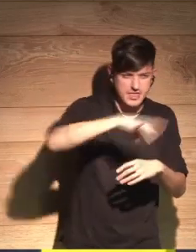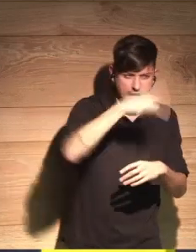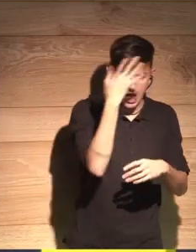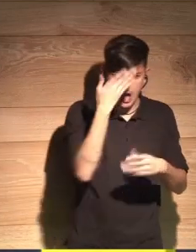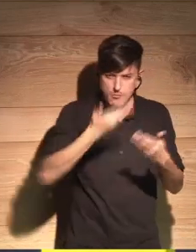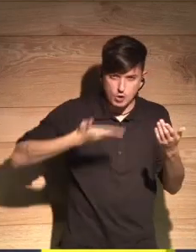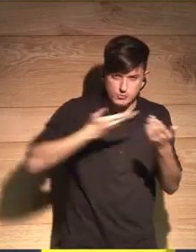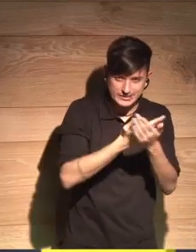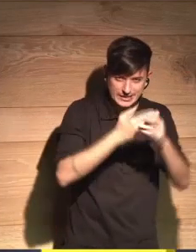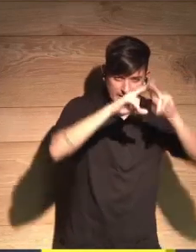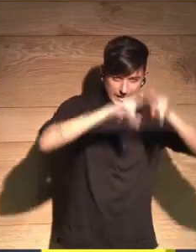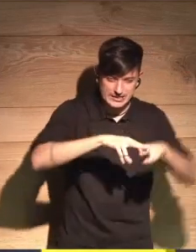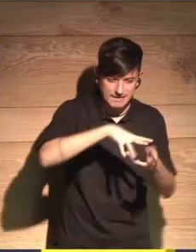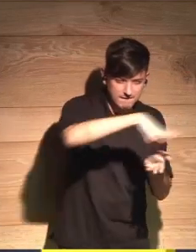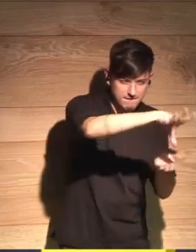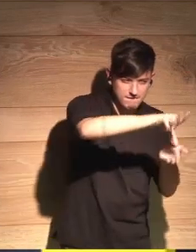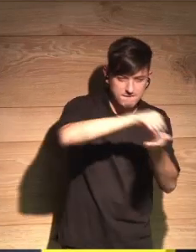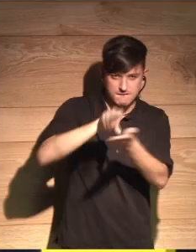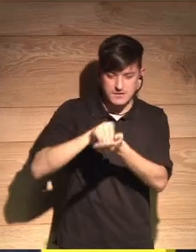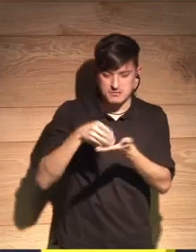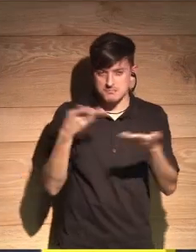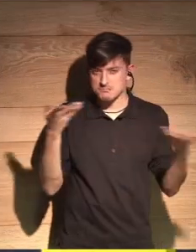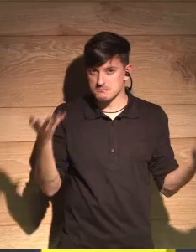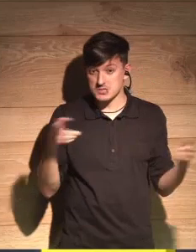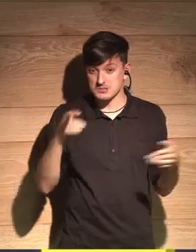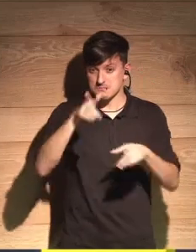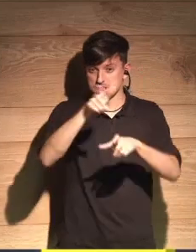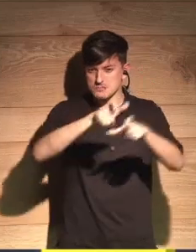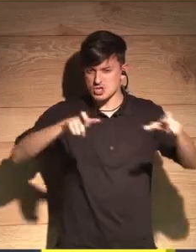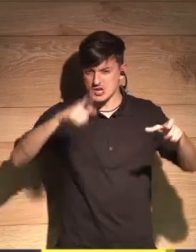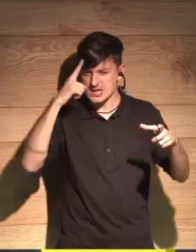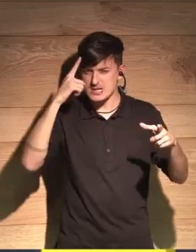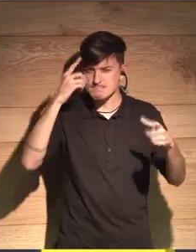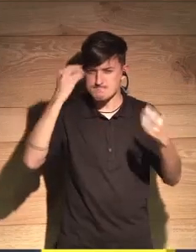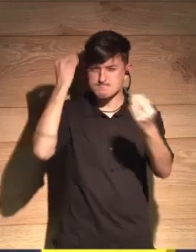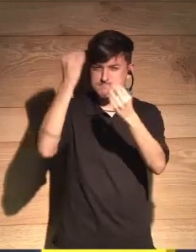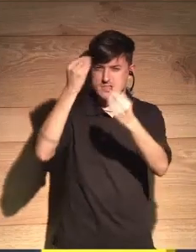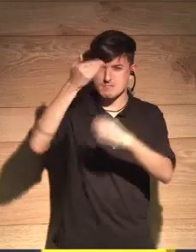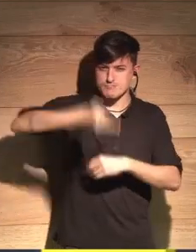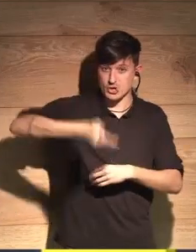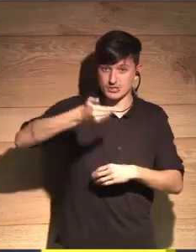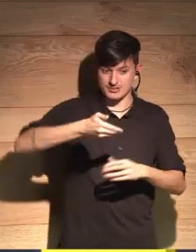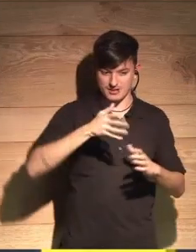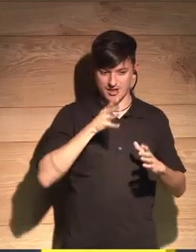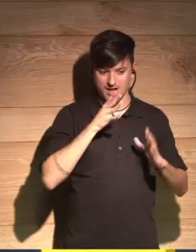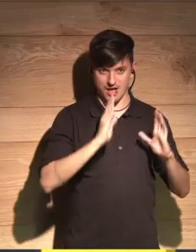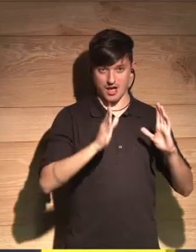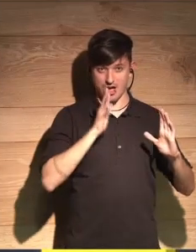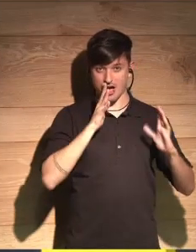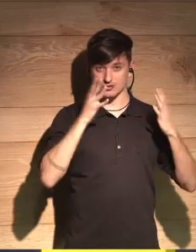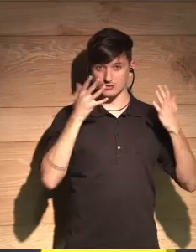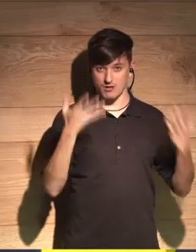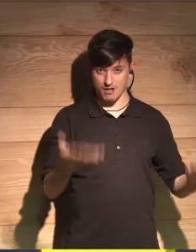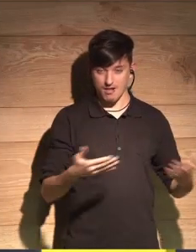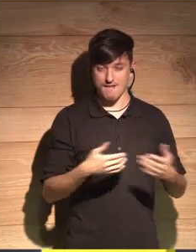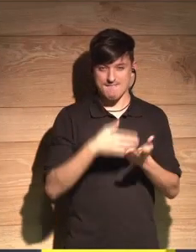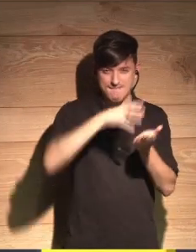we will pick up all the analysis, the ideas, reflections of important thinkers of our